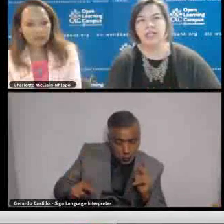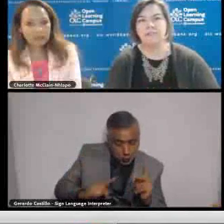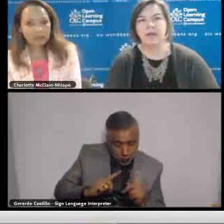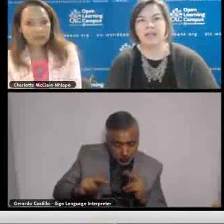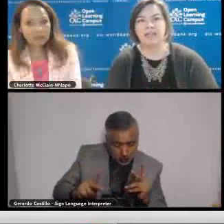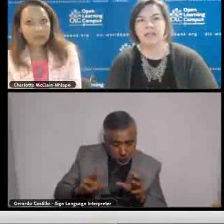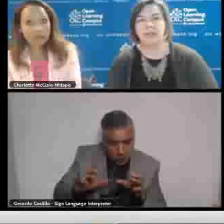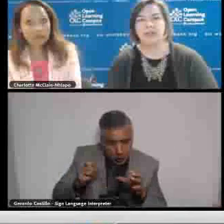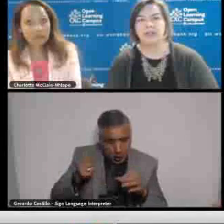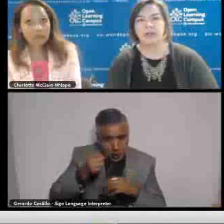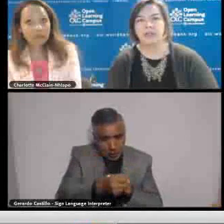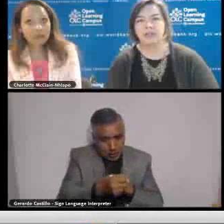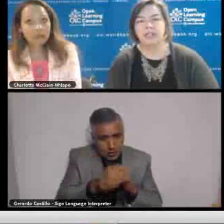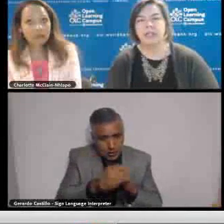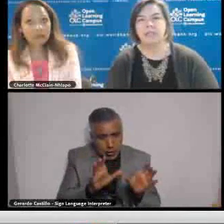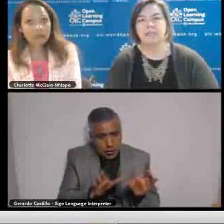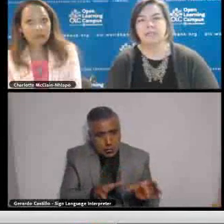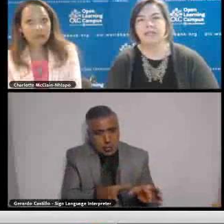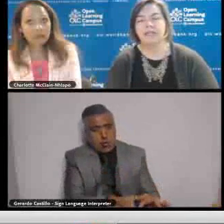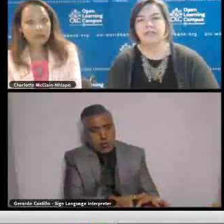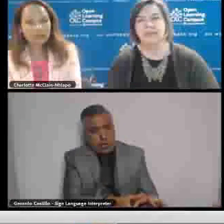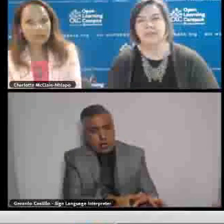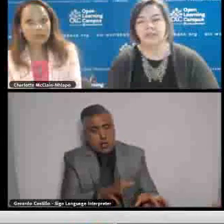box, you treat them as passive